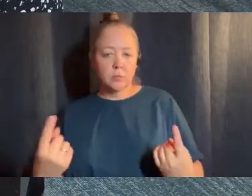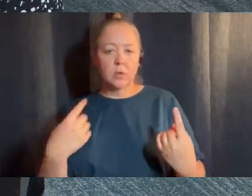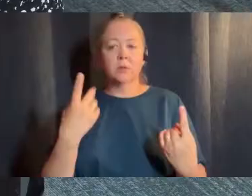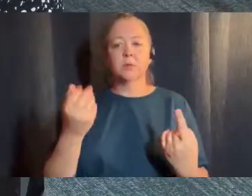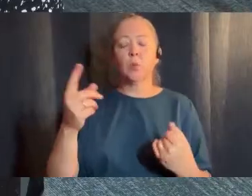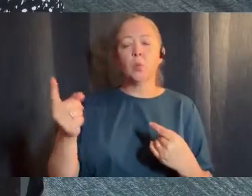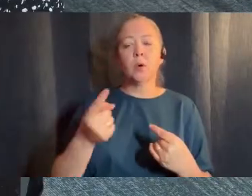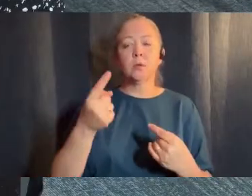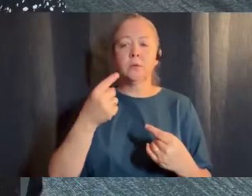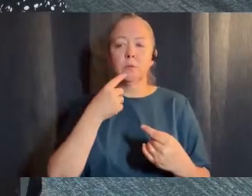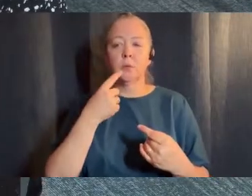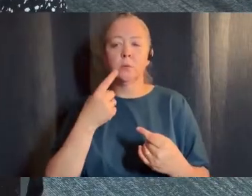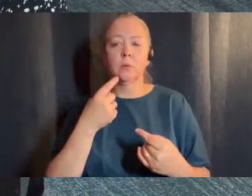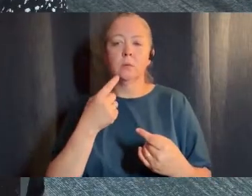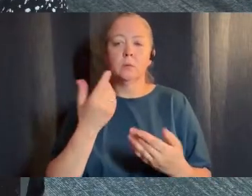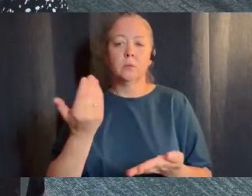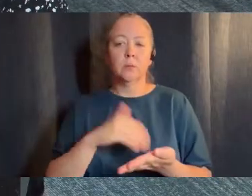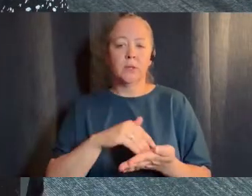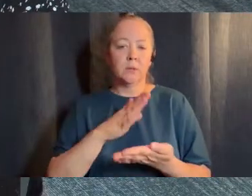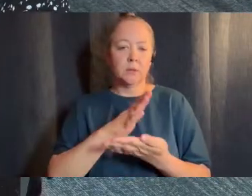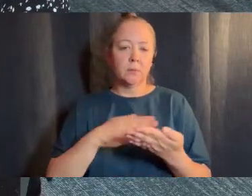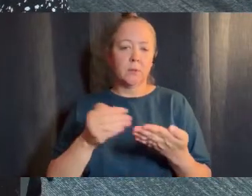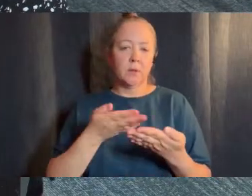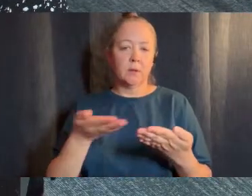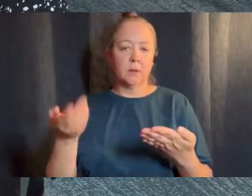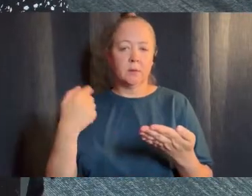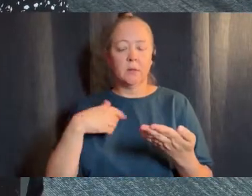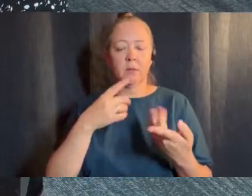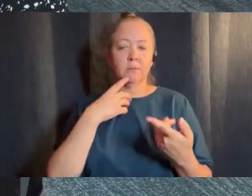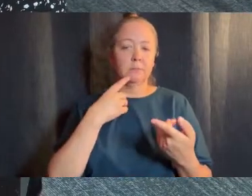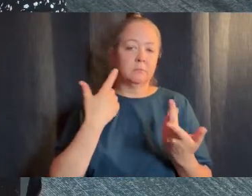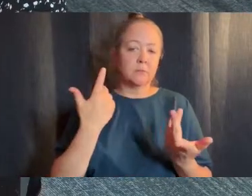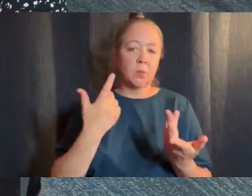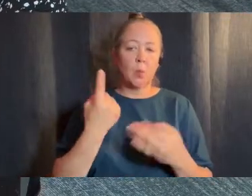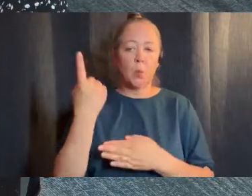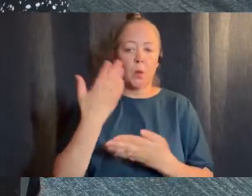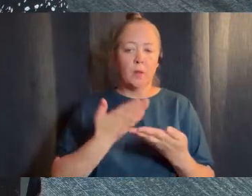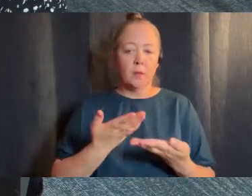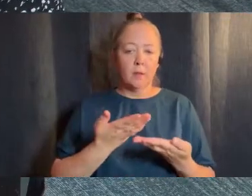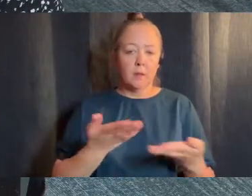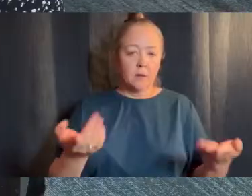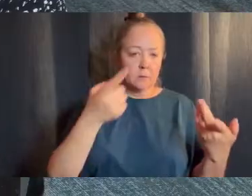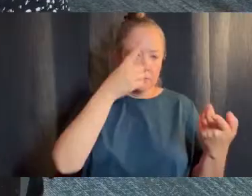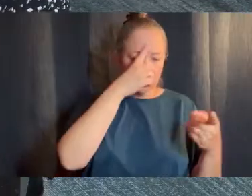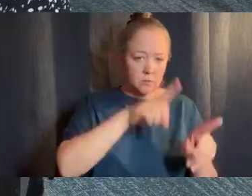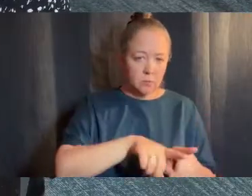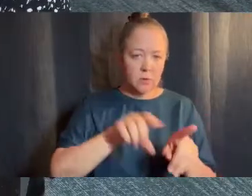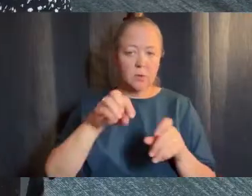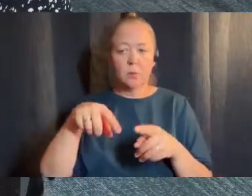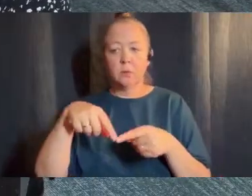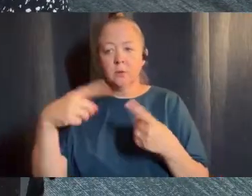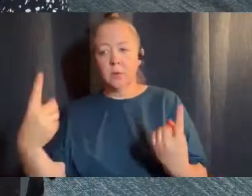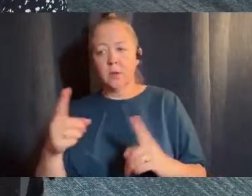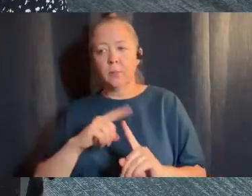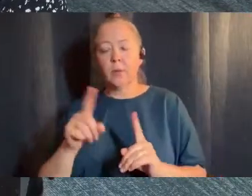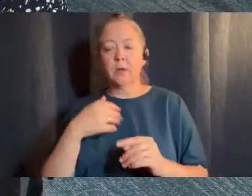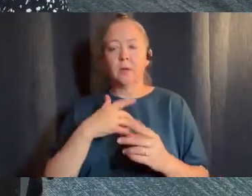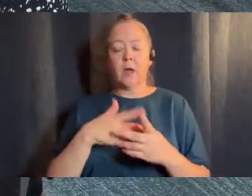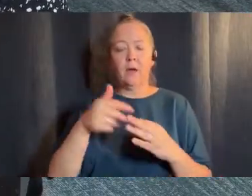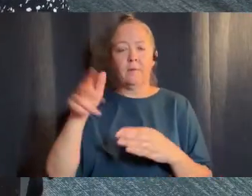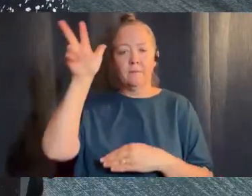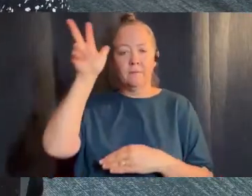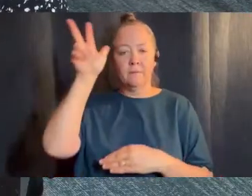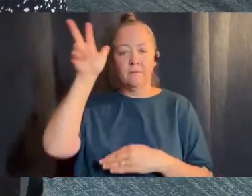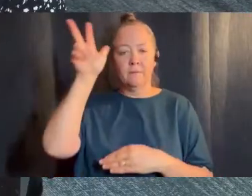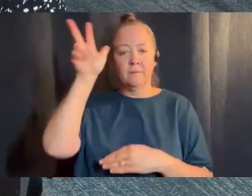earlier. It is one thing to disagree or agree. It's another thing to have vicious personal attacks. And